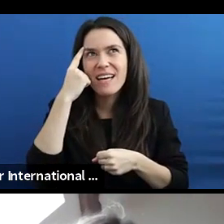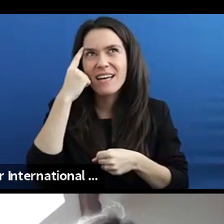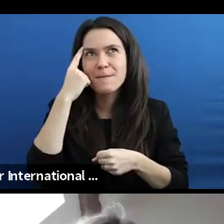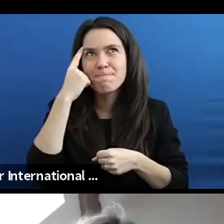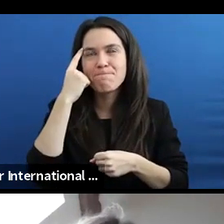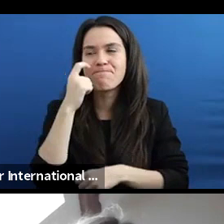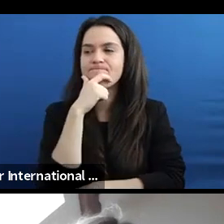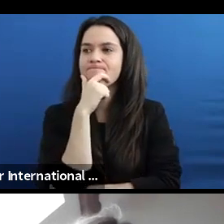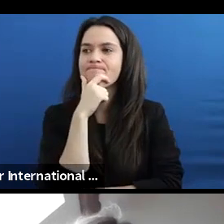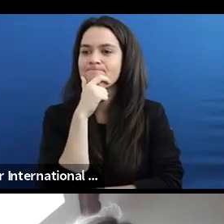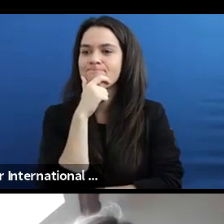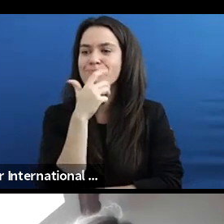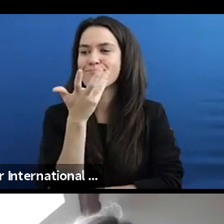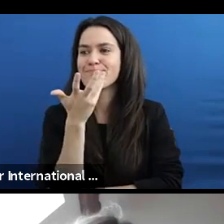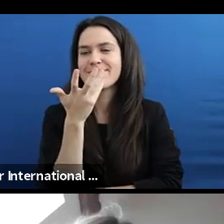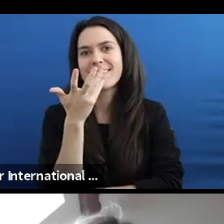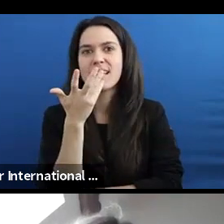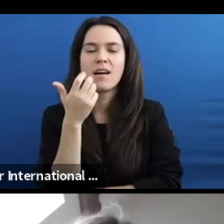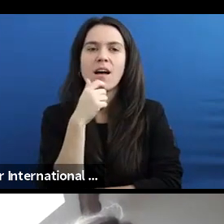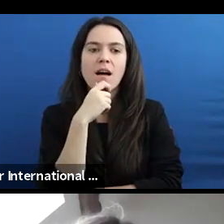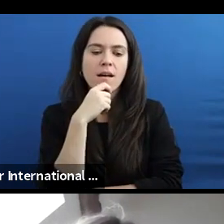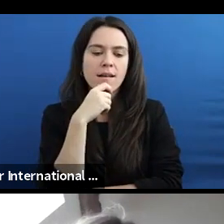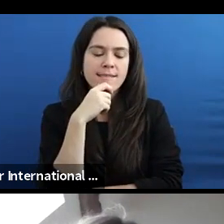you know, the social point of,